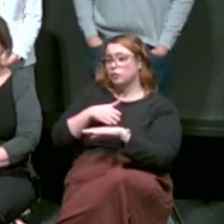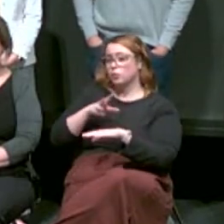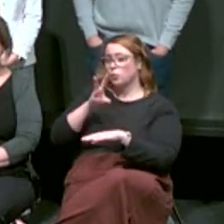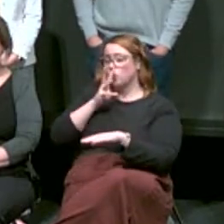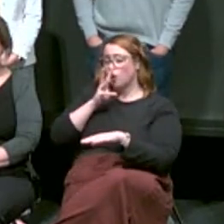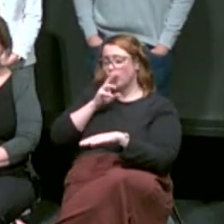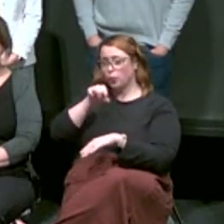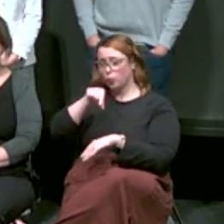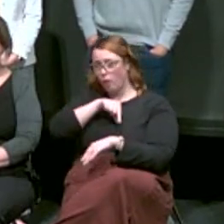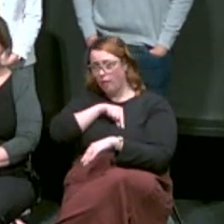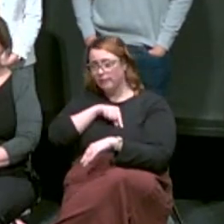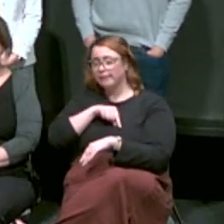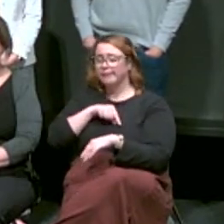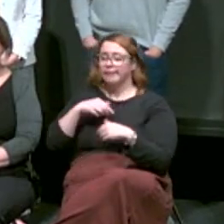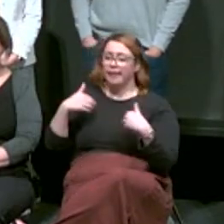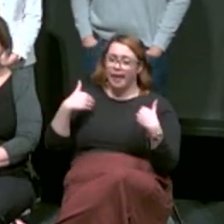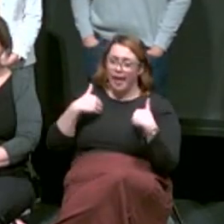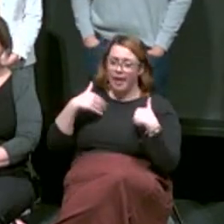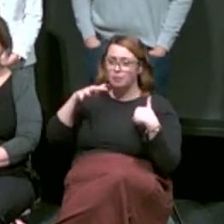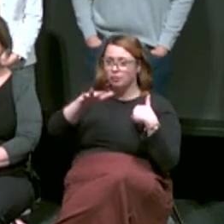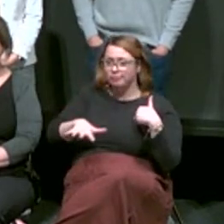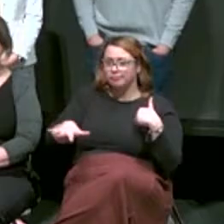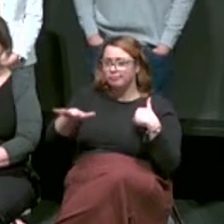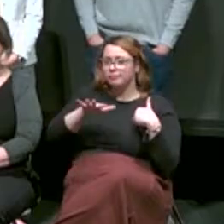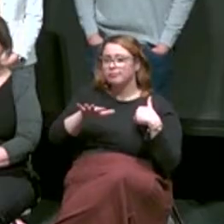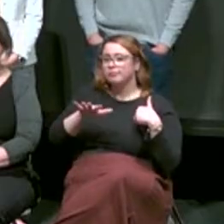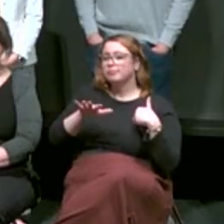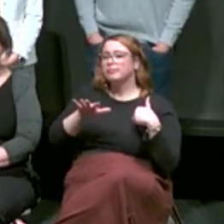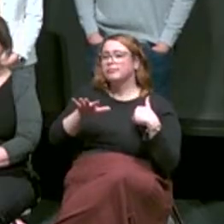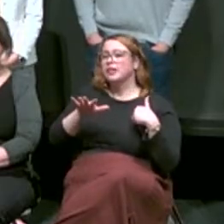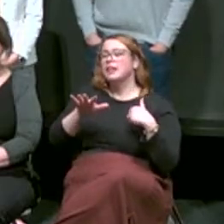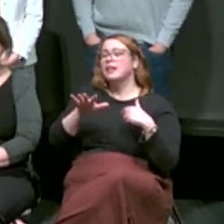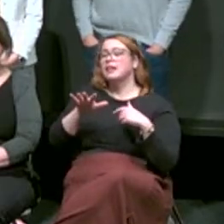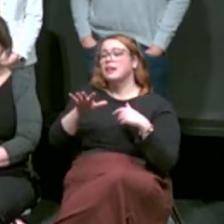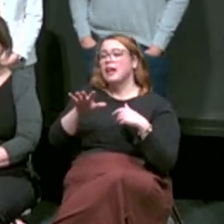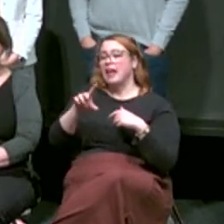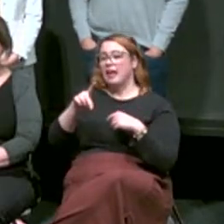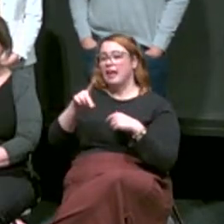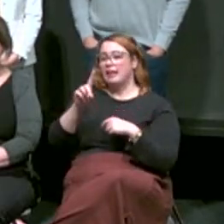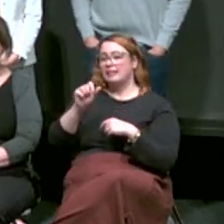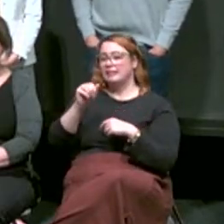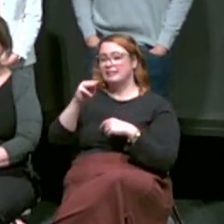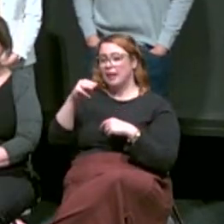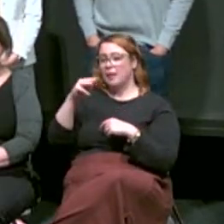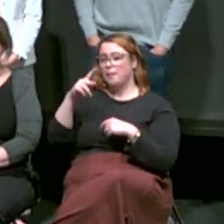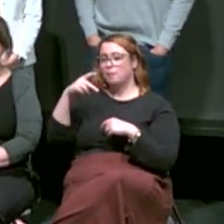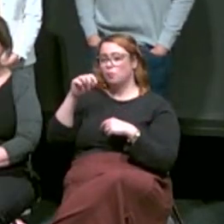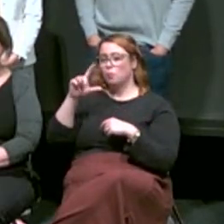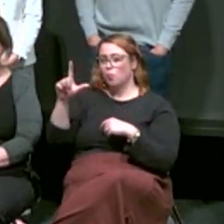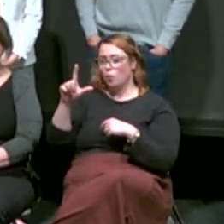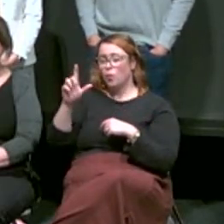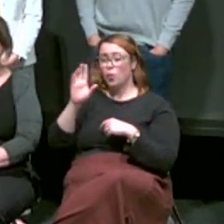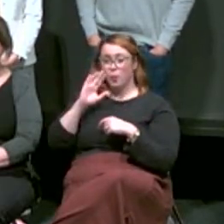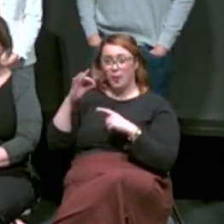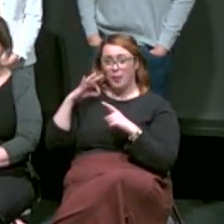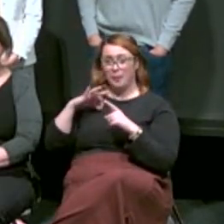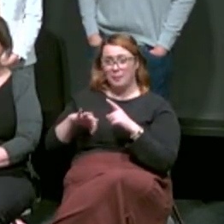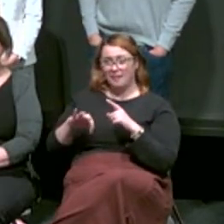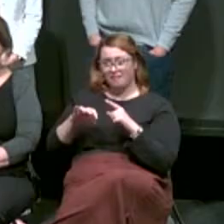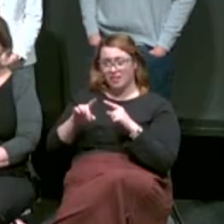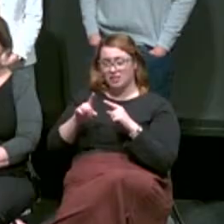and wildlife habitat in the dam pool. Is there going to be benefits downstream once the dam is